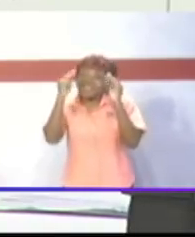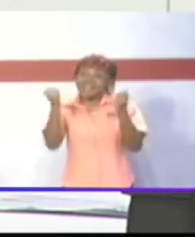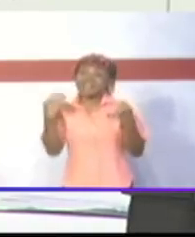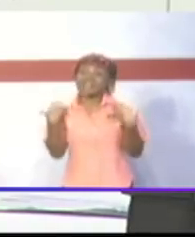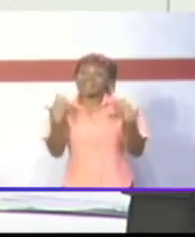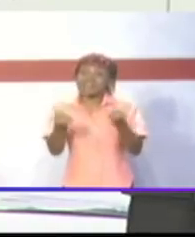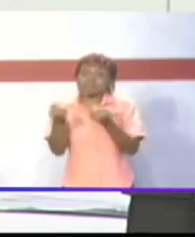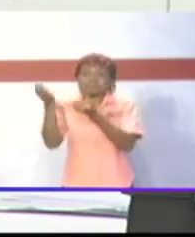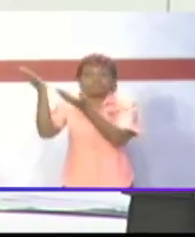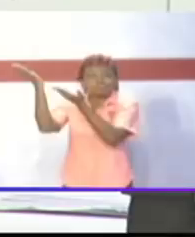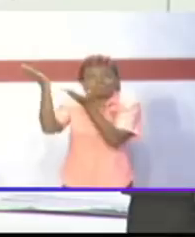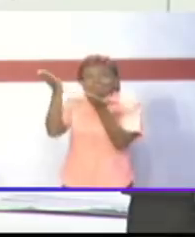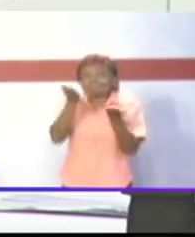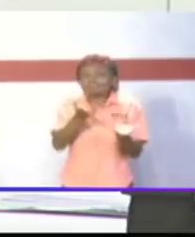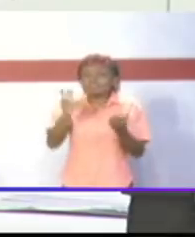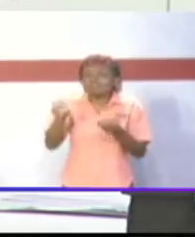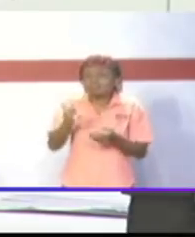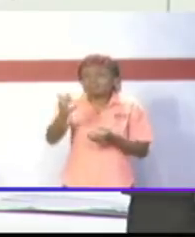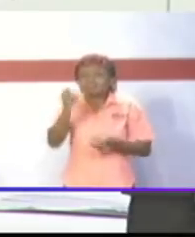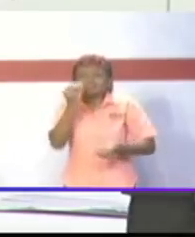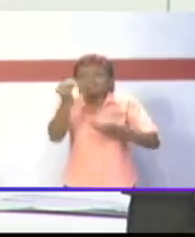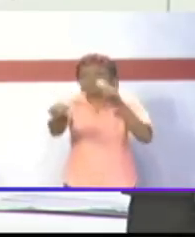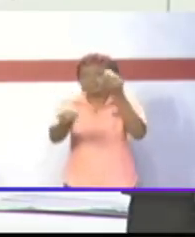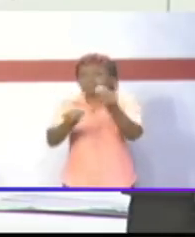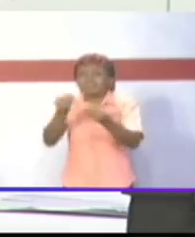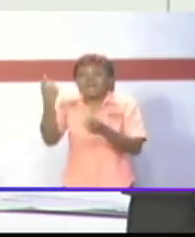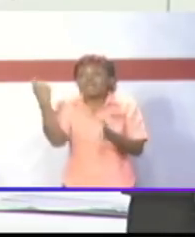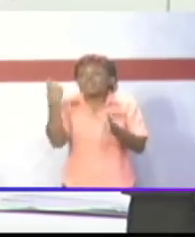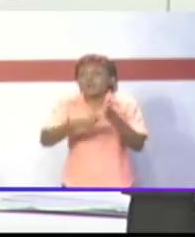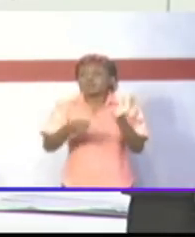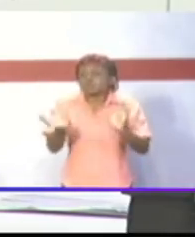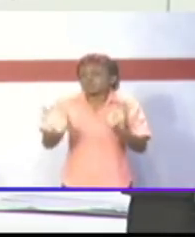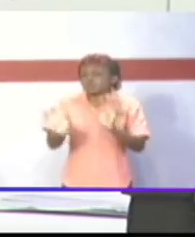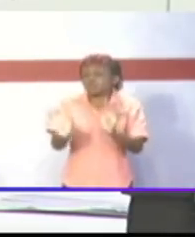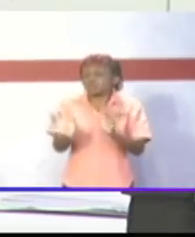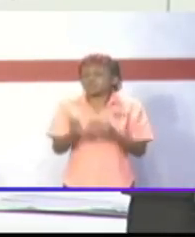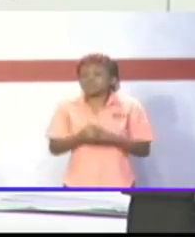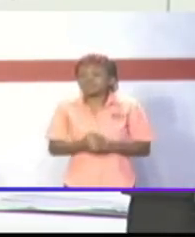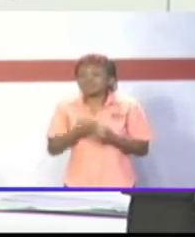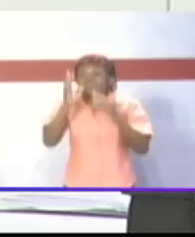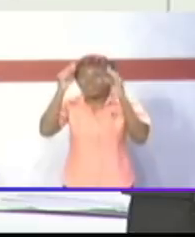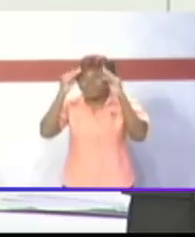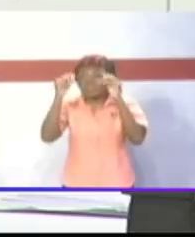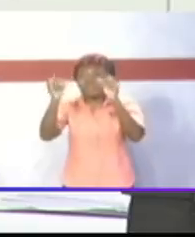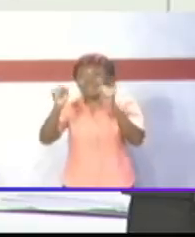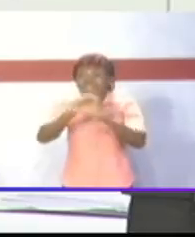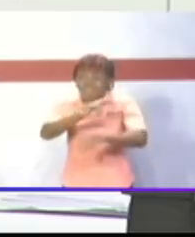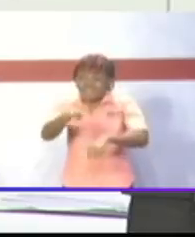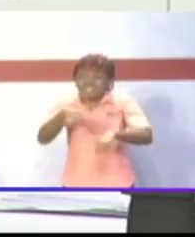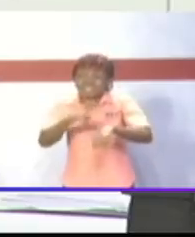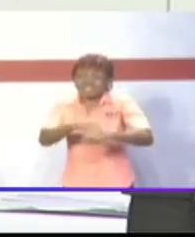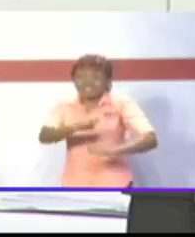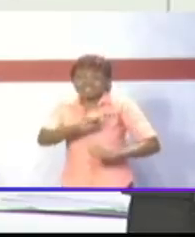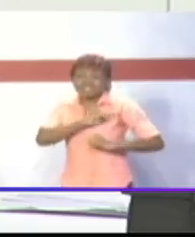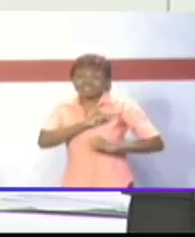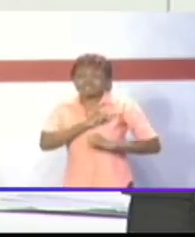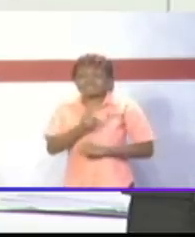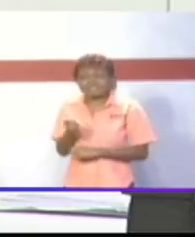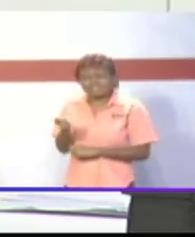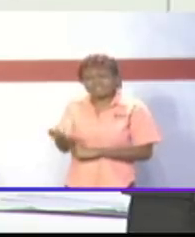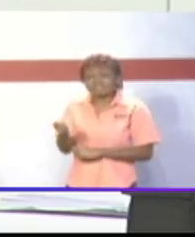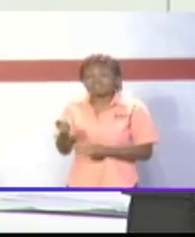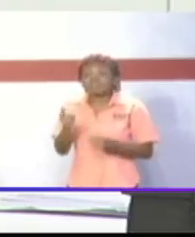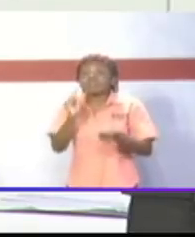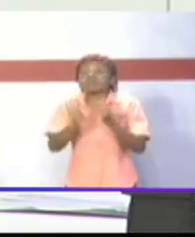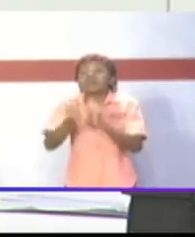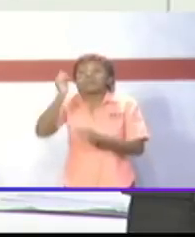the cooperation of the Ministry of National Security, the Honorable Minister of National Security, the Trinidad and Tobago Air